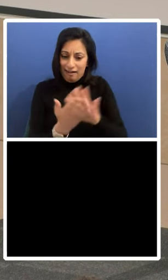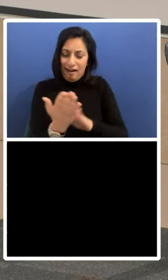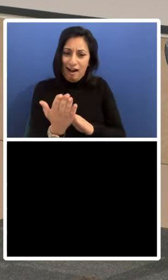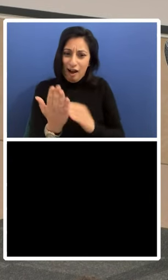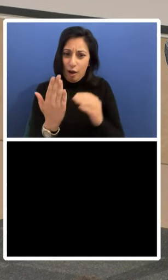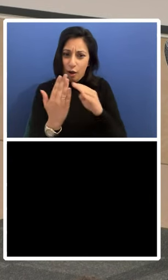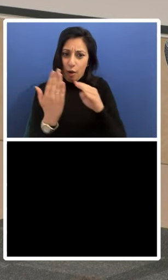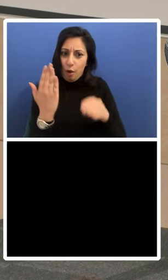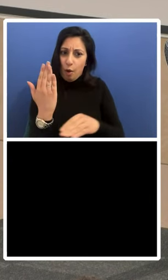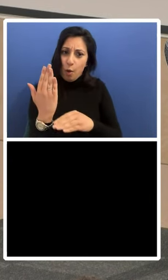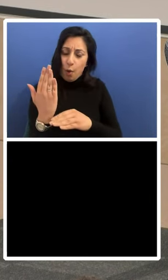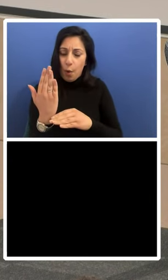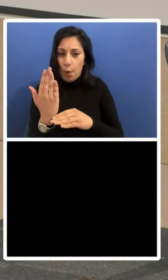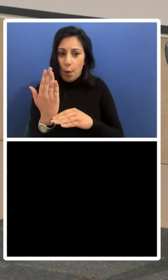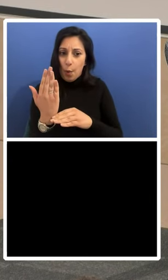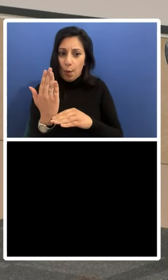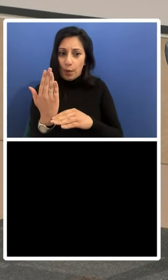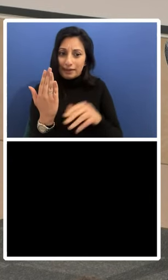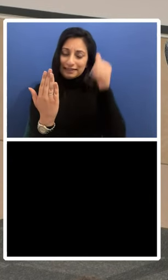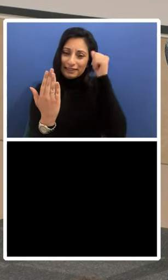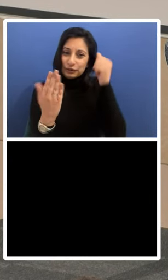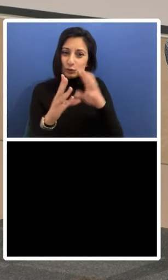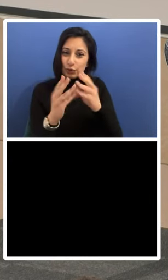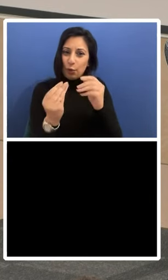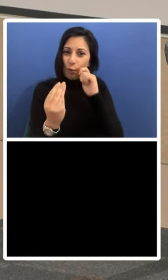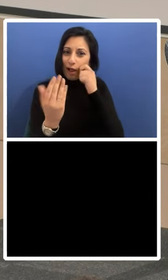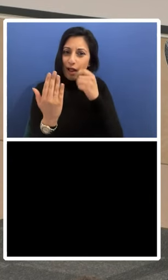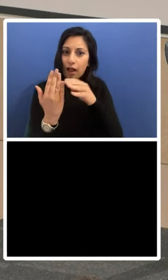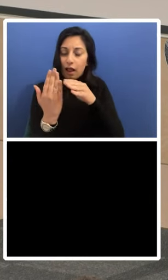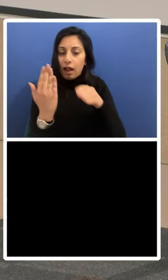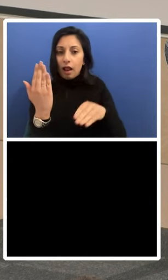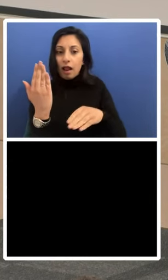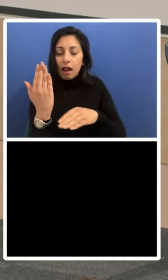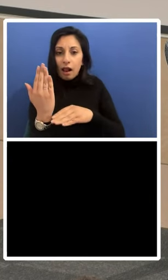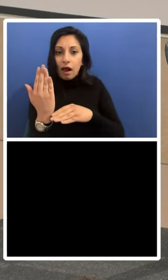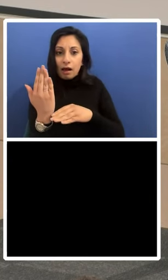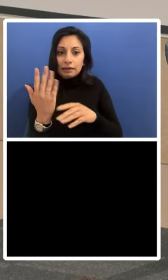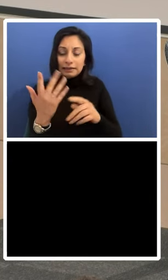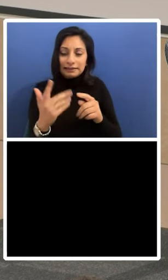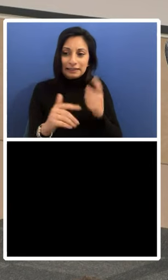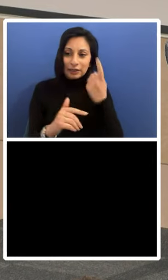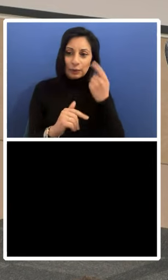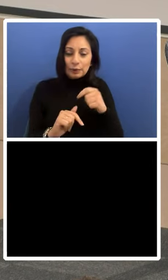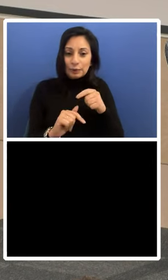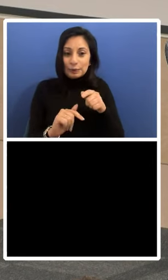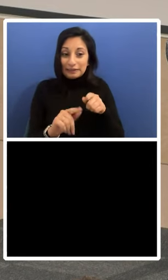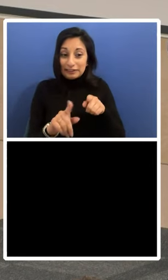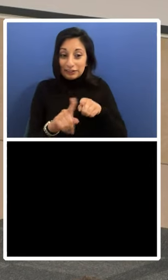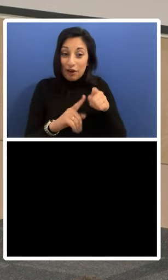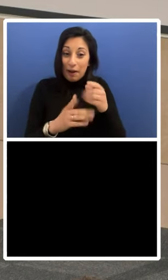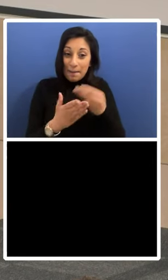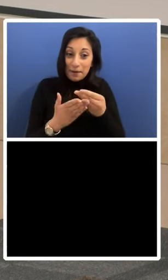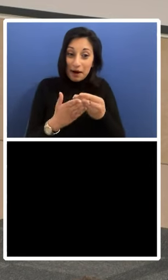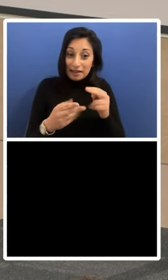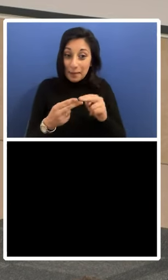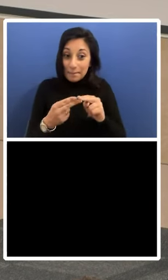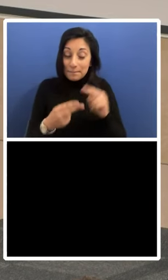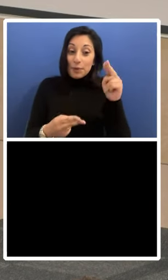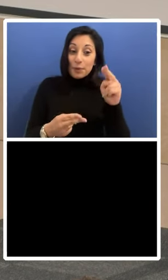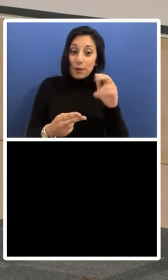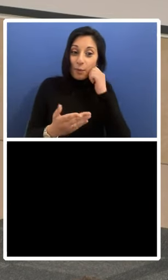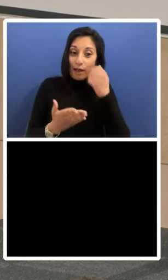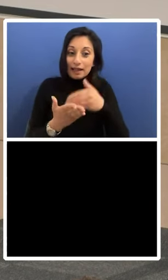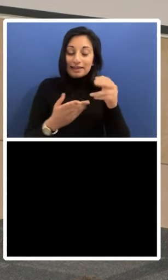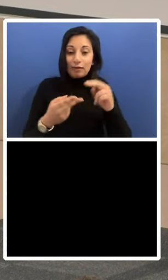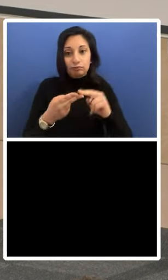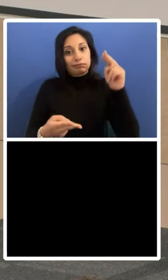gonna be like really, really, really low. And my plan was to be like really aggressive, like push the price up and then like sell at a high price. And I'm just